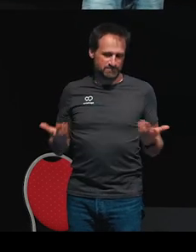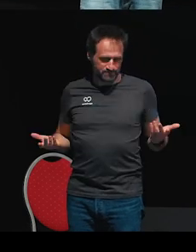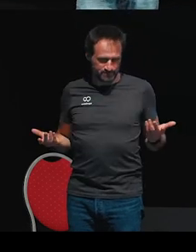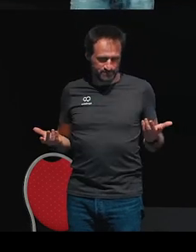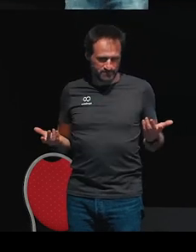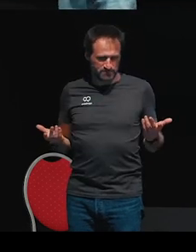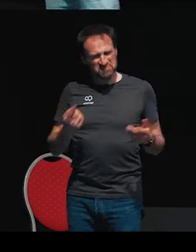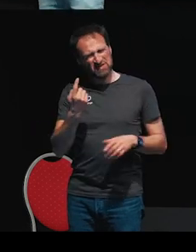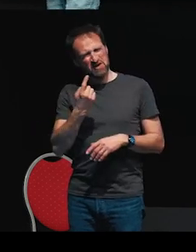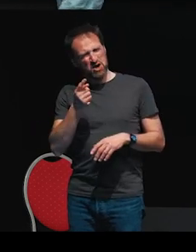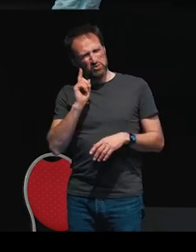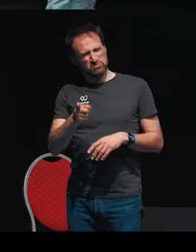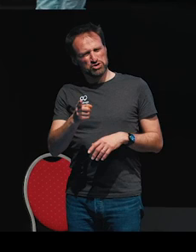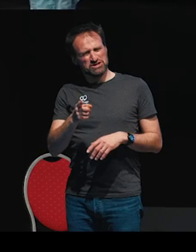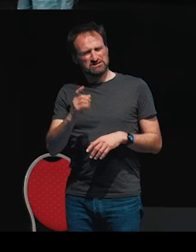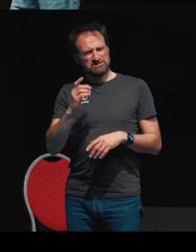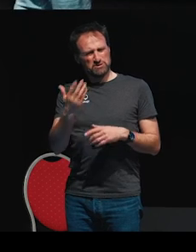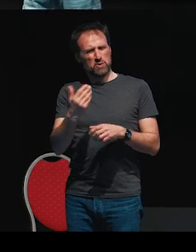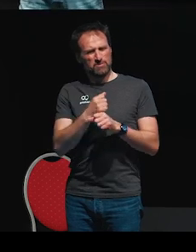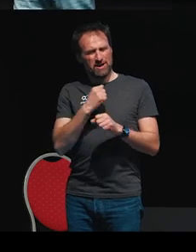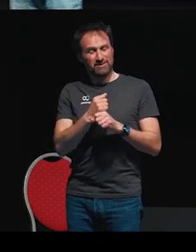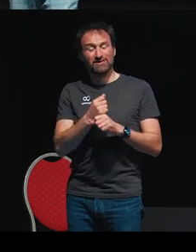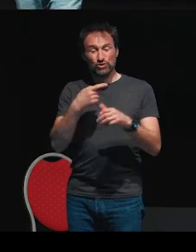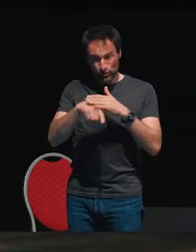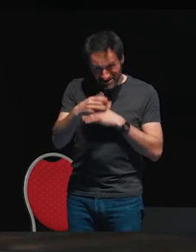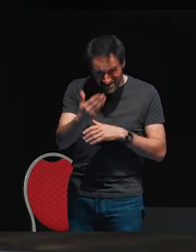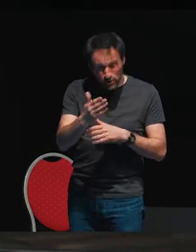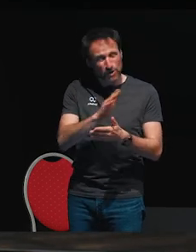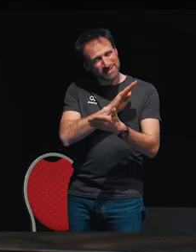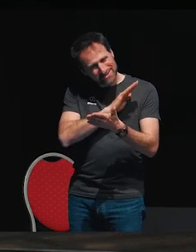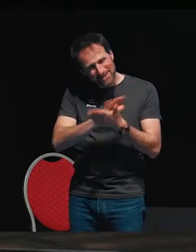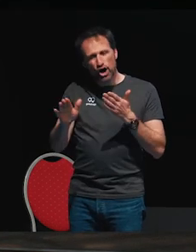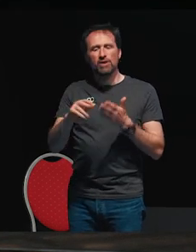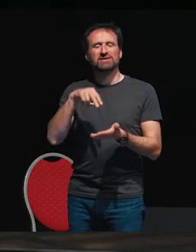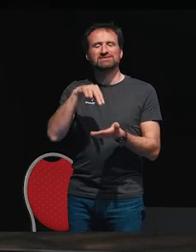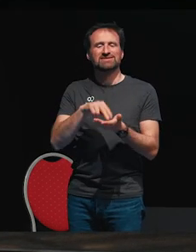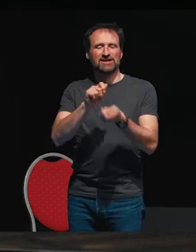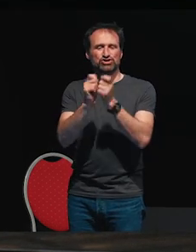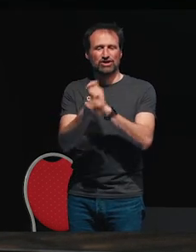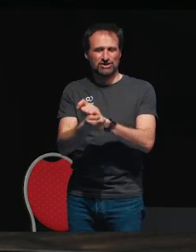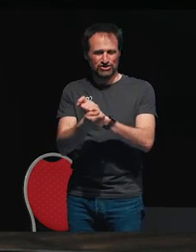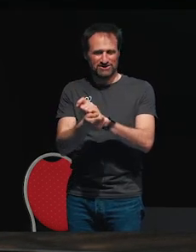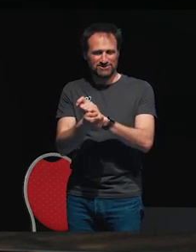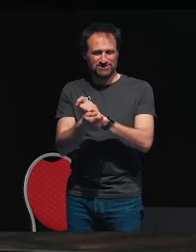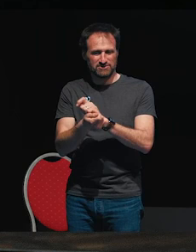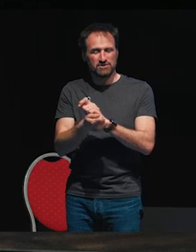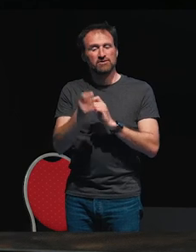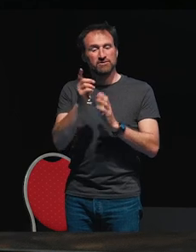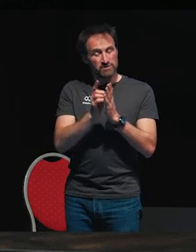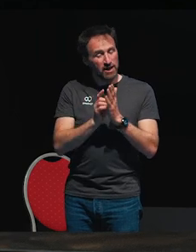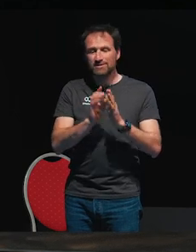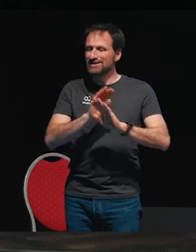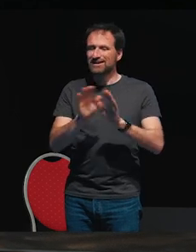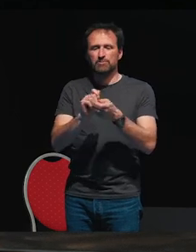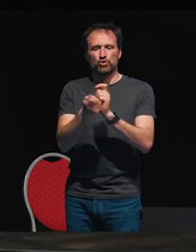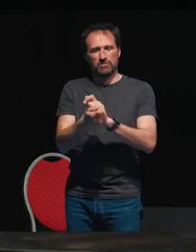Why should you do this? You can produce clean state changes if you have your data immutable. Your state will be consistent, and it